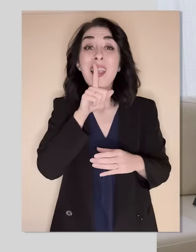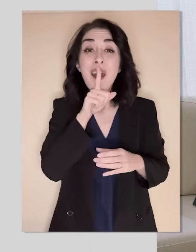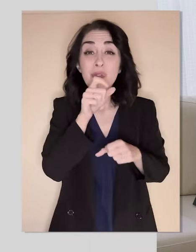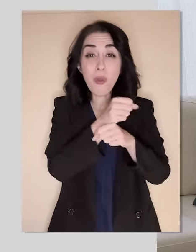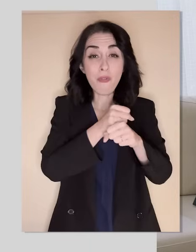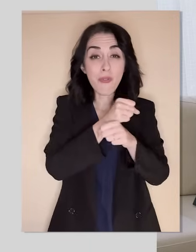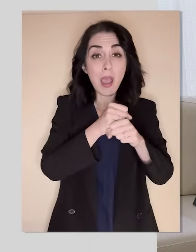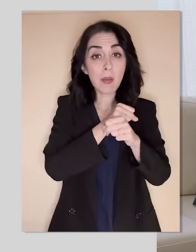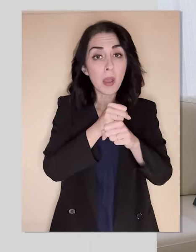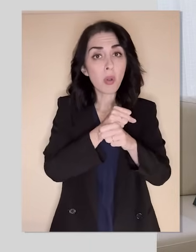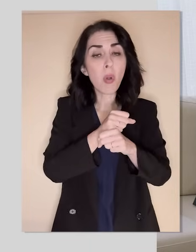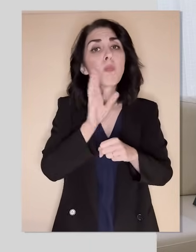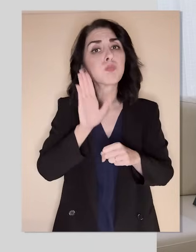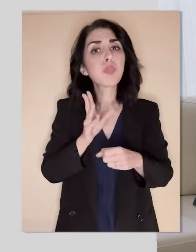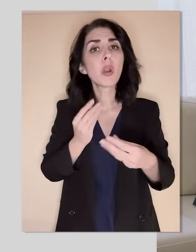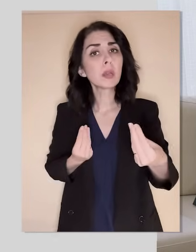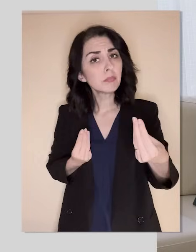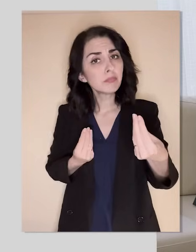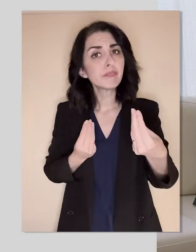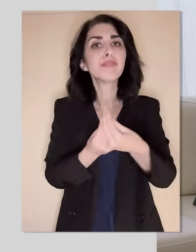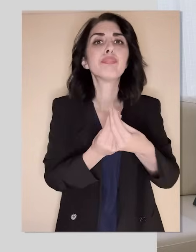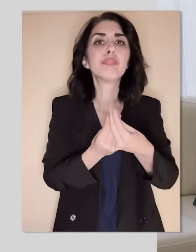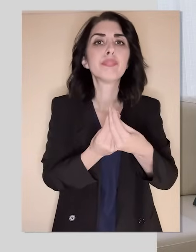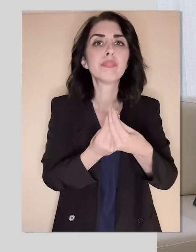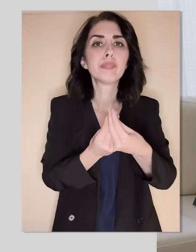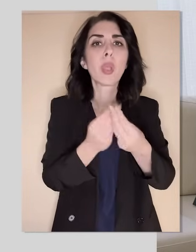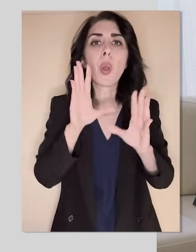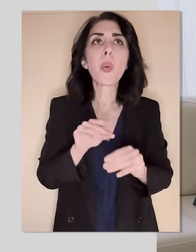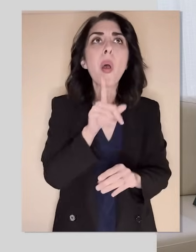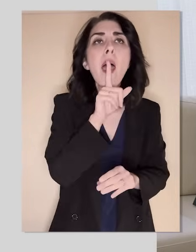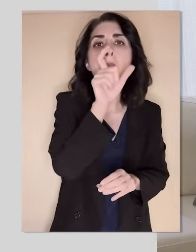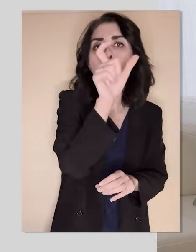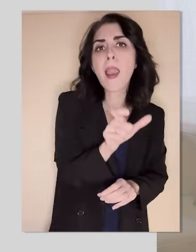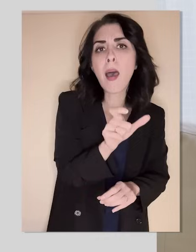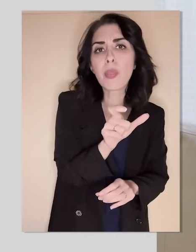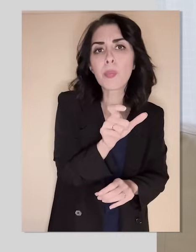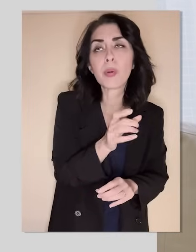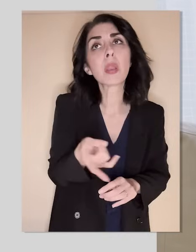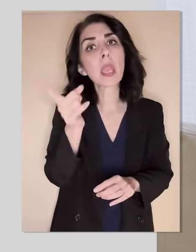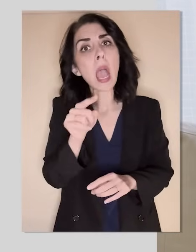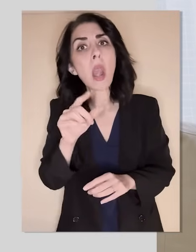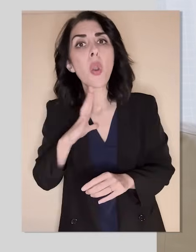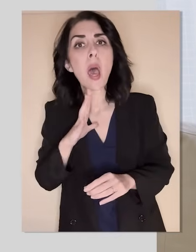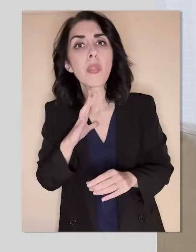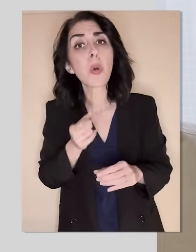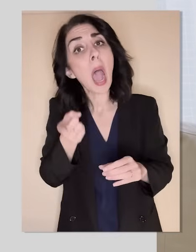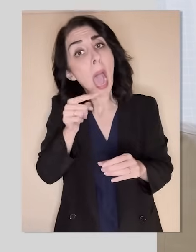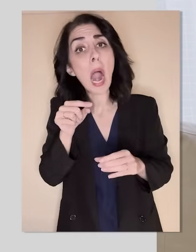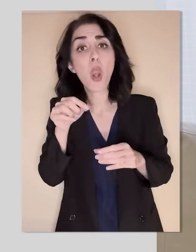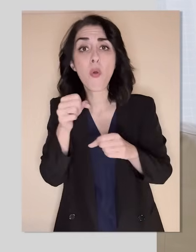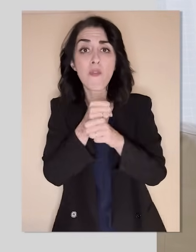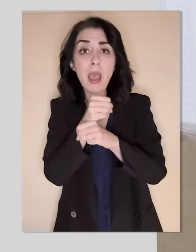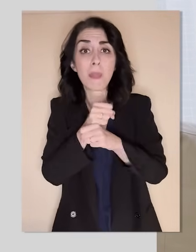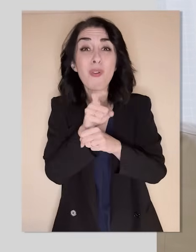general impression of how good these medications can work? I think they're very good. To give an example,